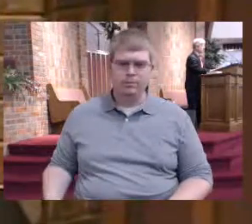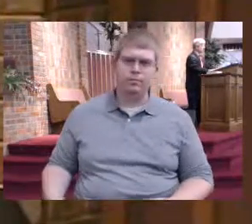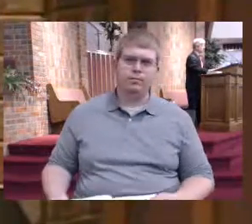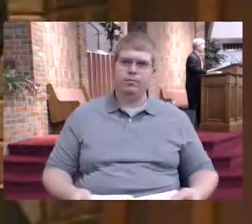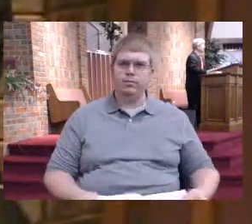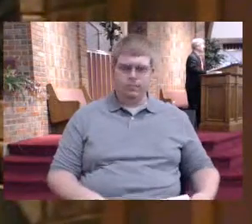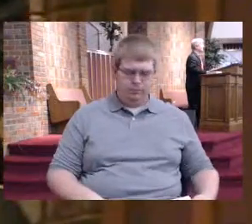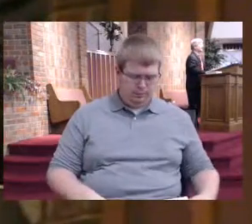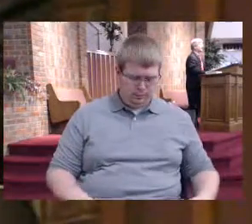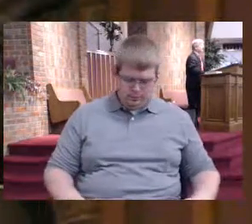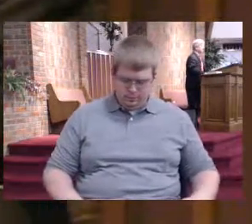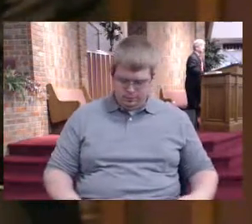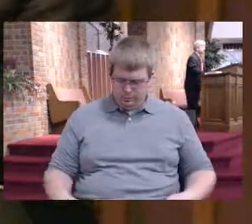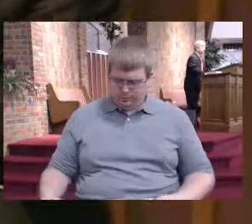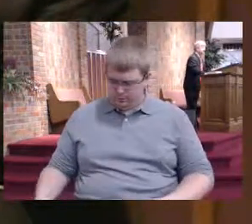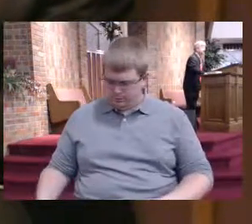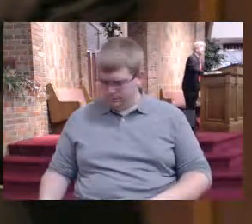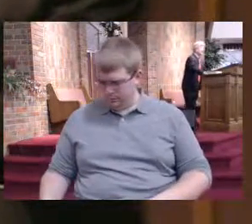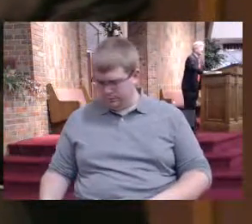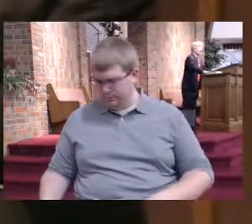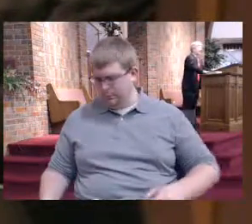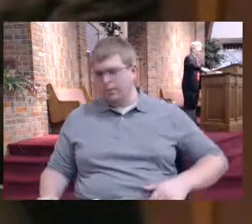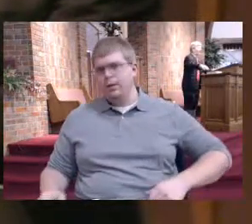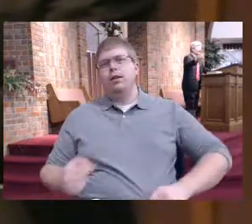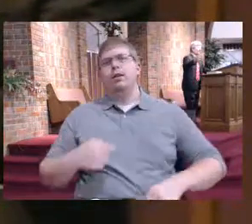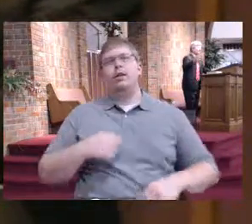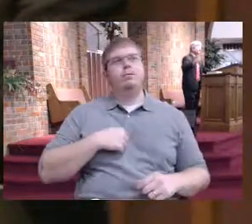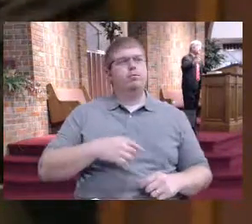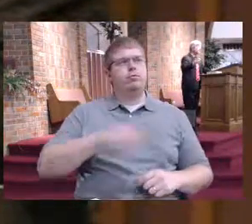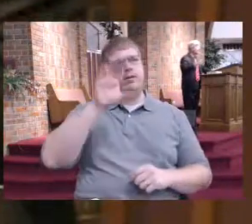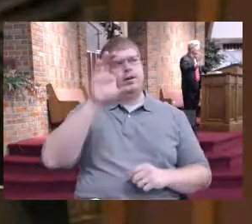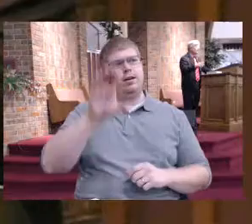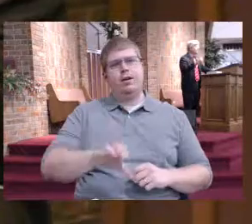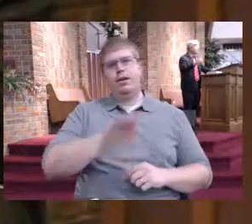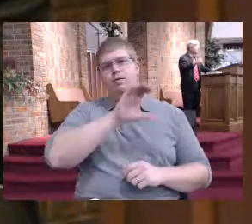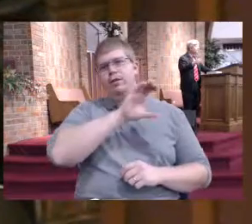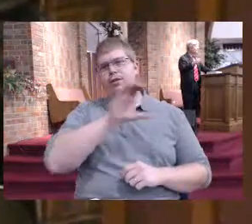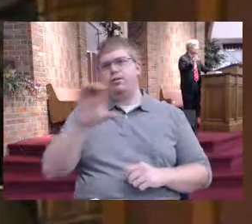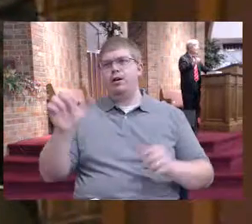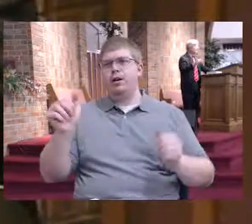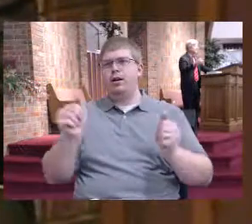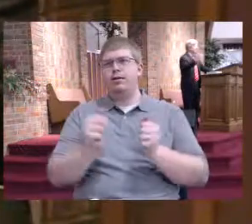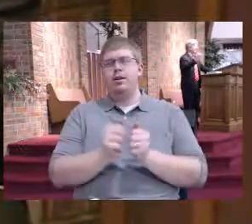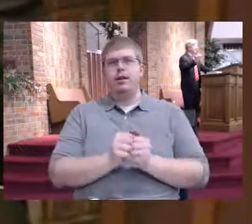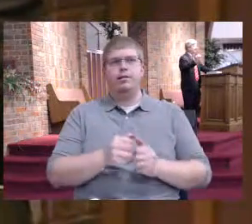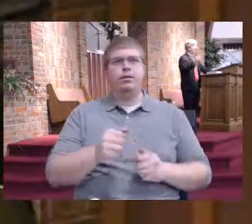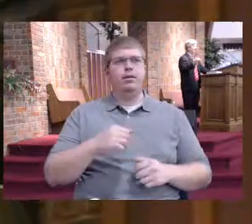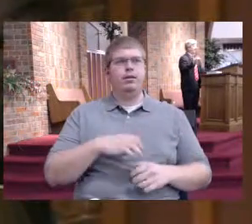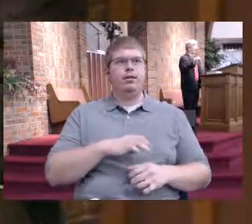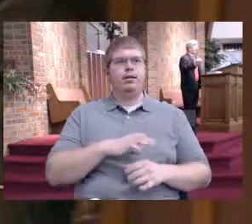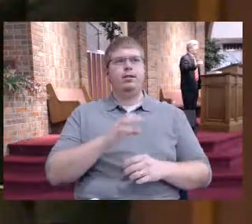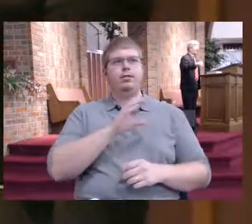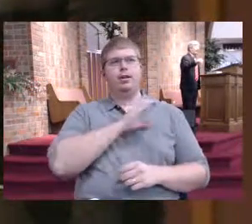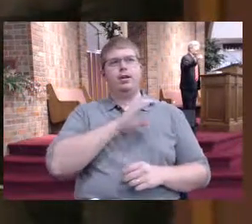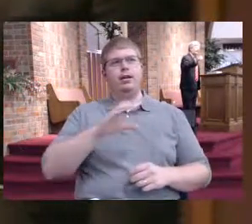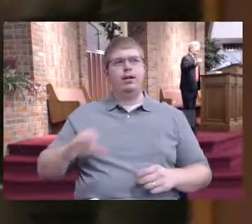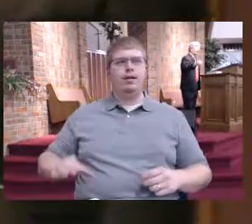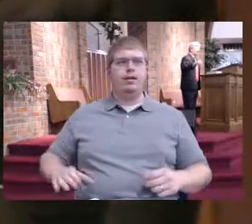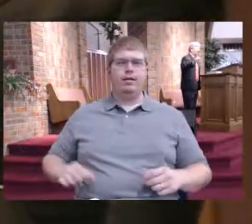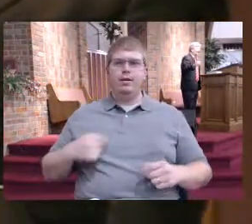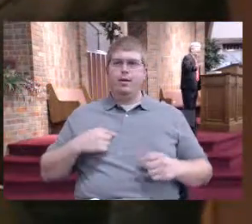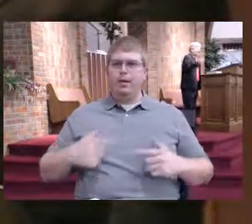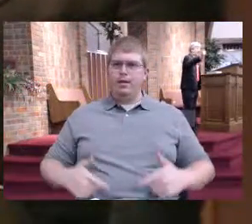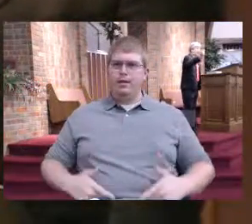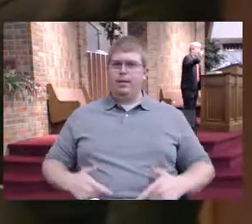We'll sing this through a couple of times. I am crucified with Christ, nevertheless I